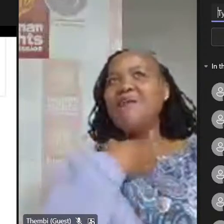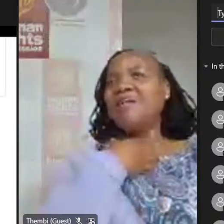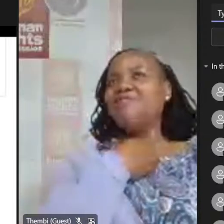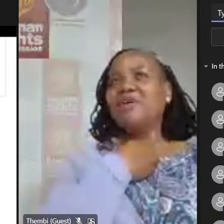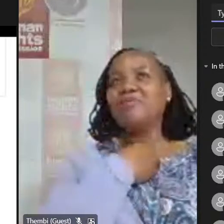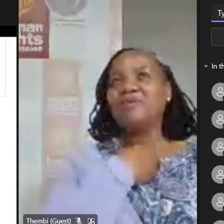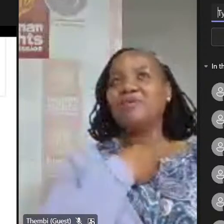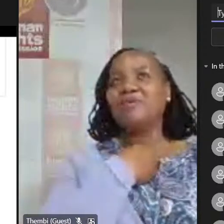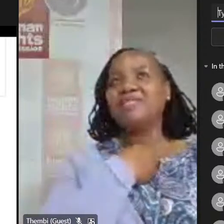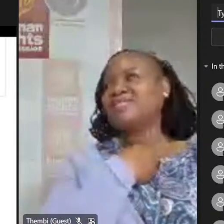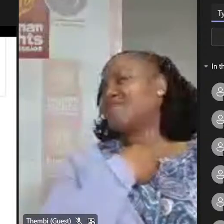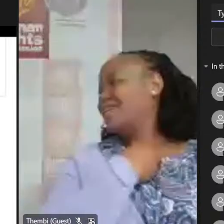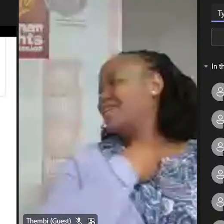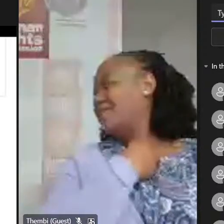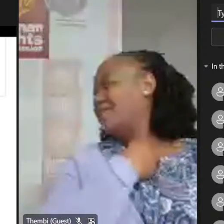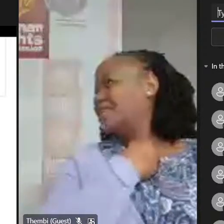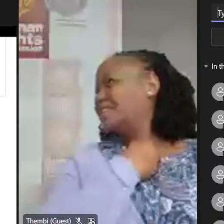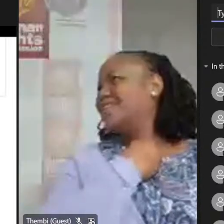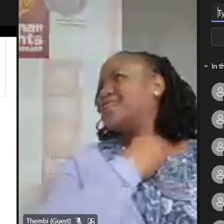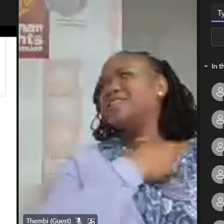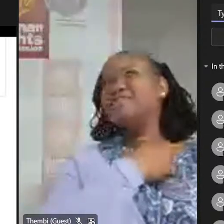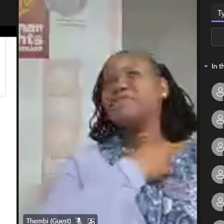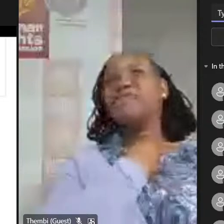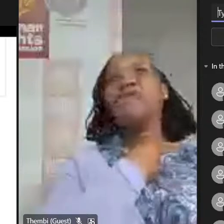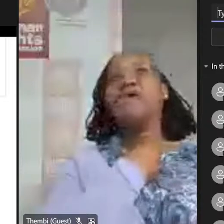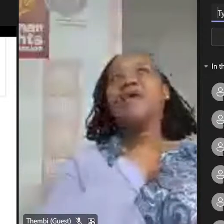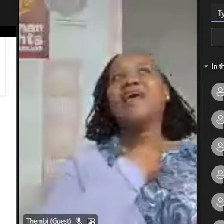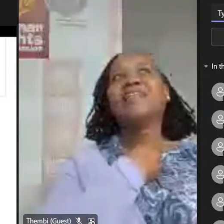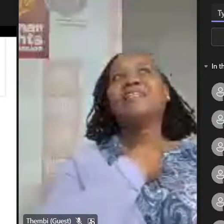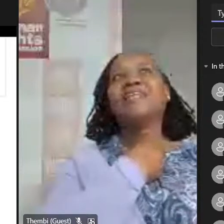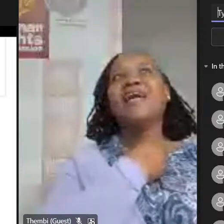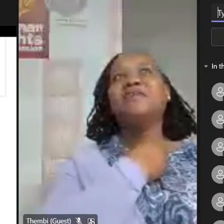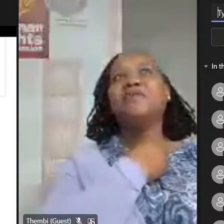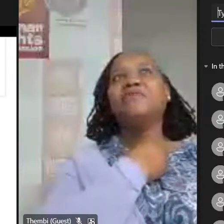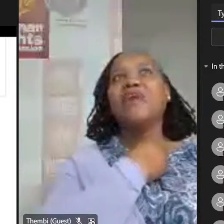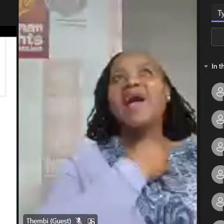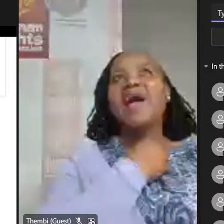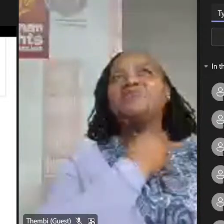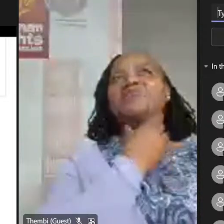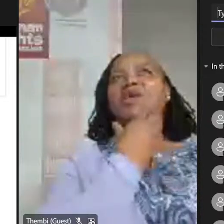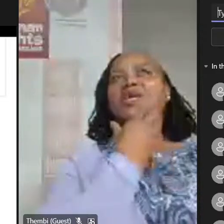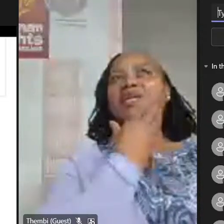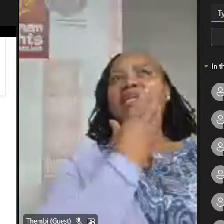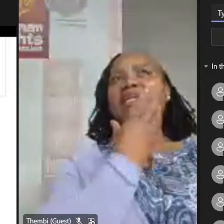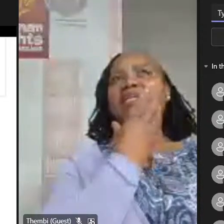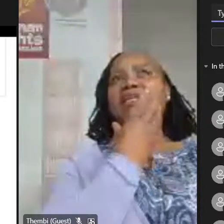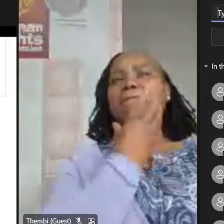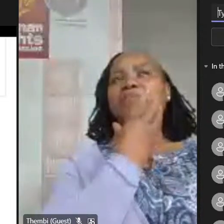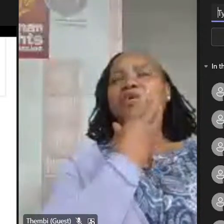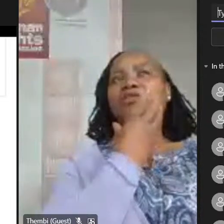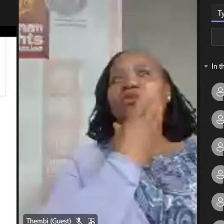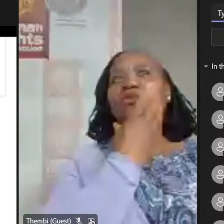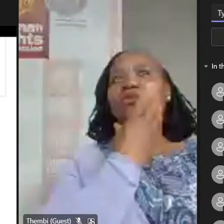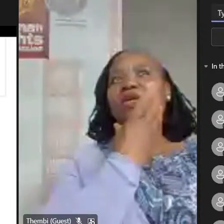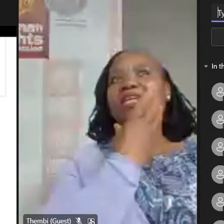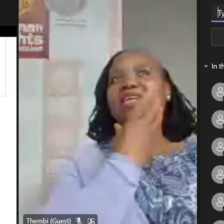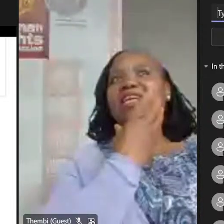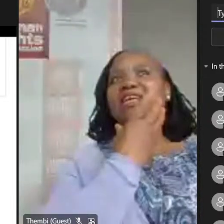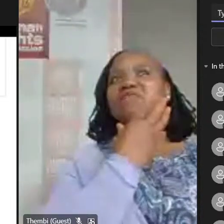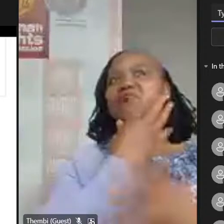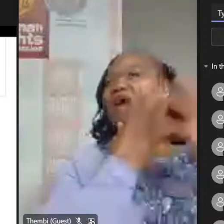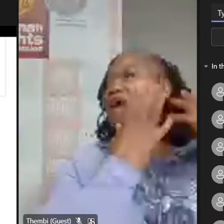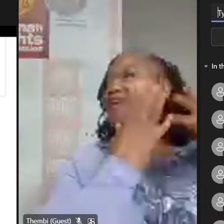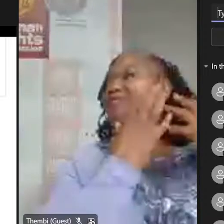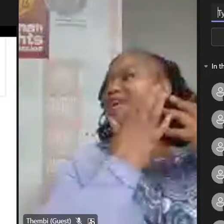I find it very problematic, honestly, in terms of this idea of I have to look clean. So you look clean